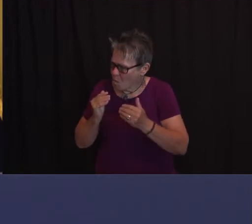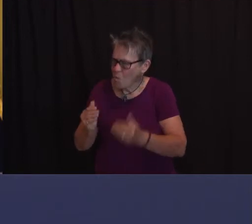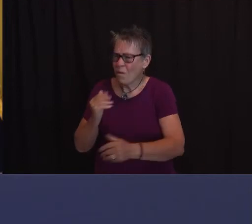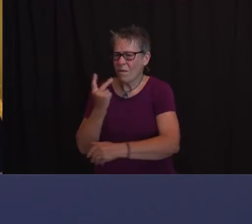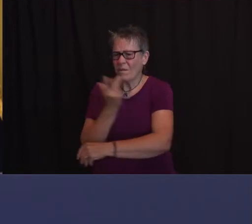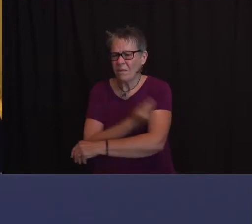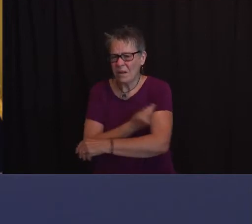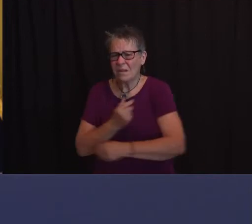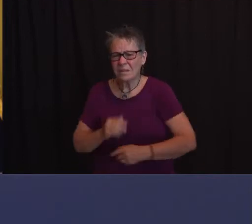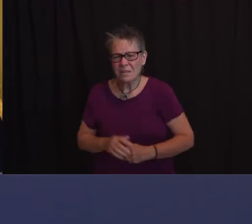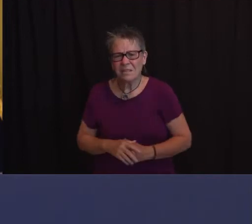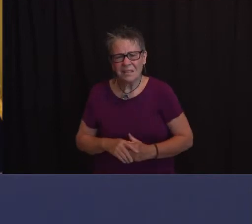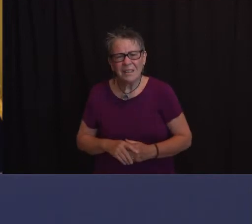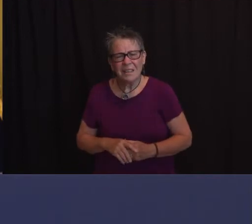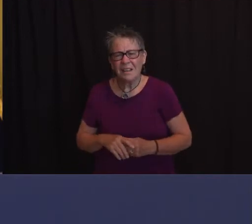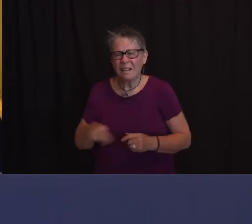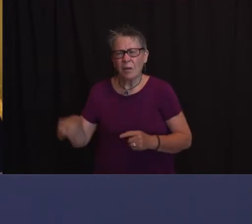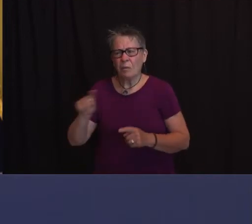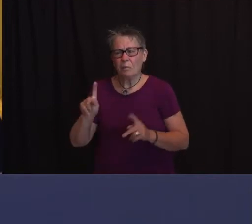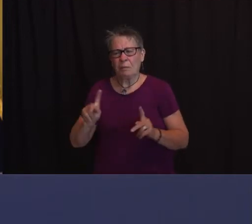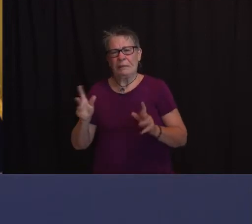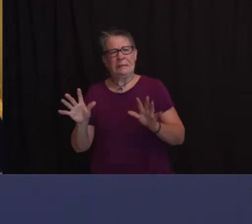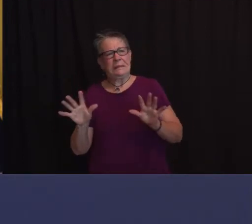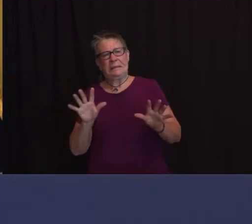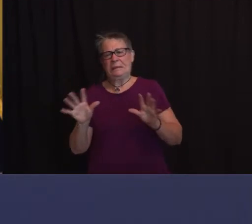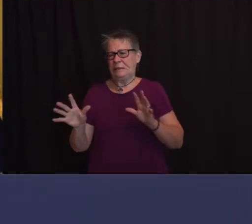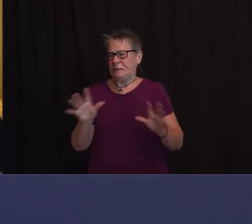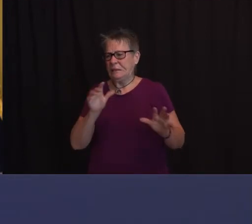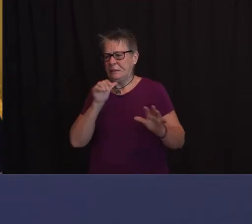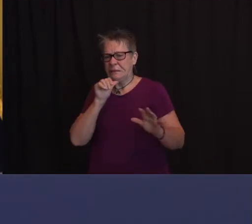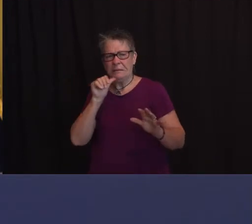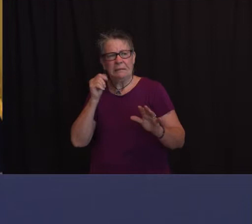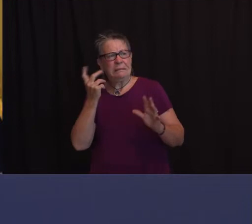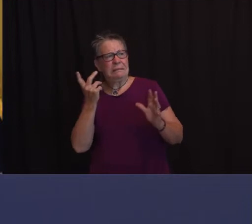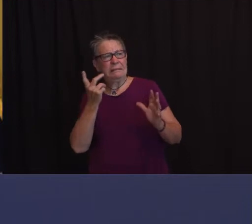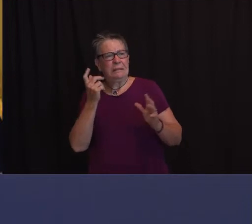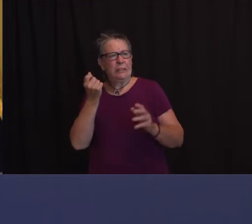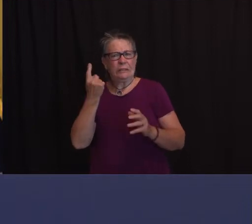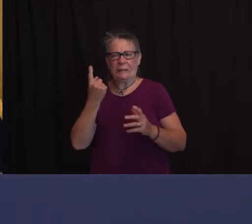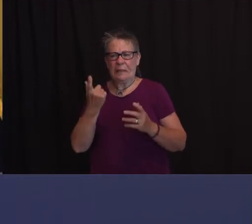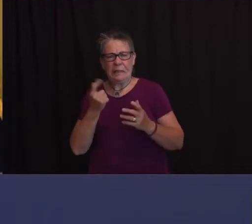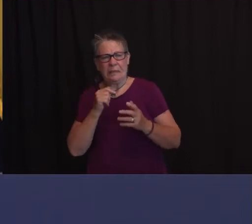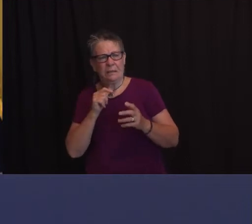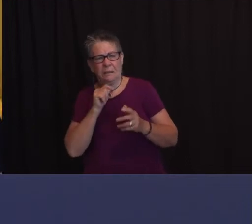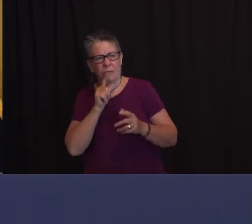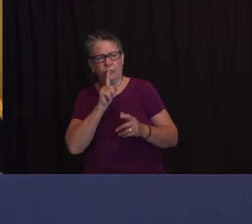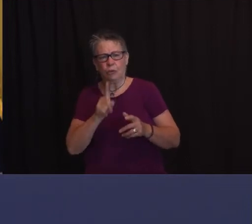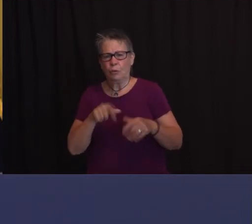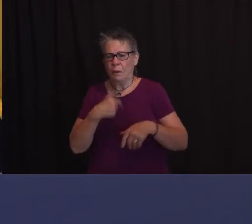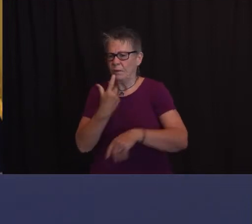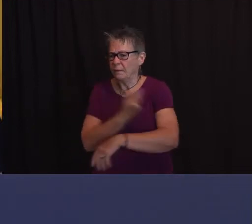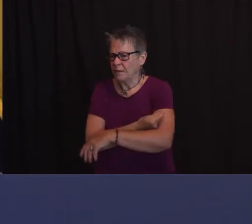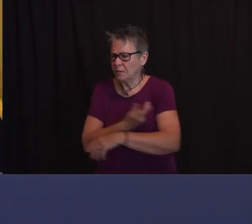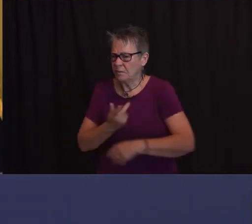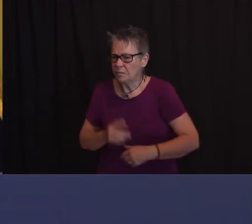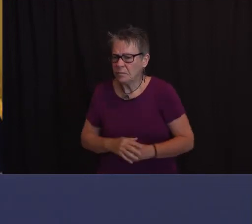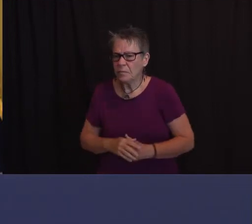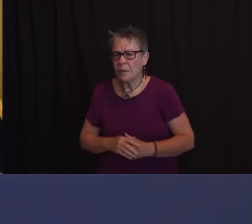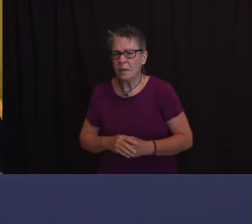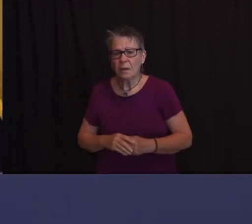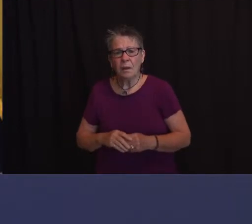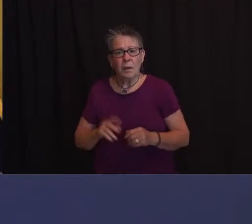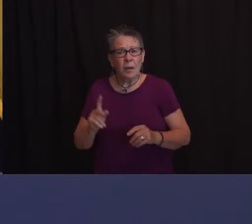someone who has historical, significant, some form of comorbidity or allergic reality